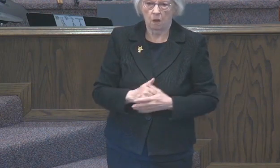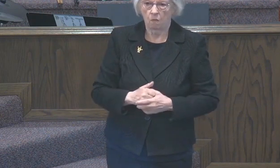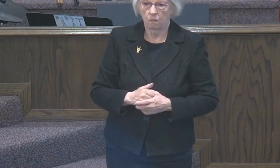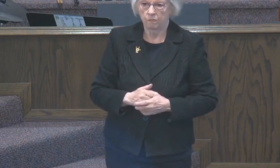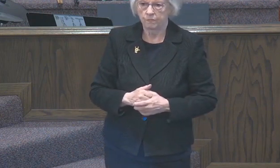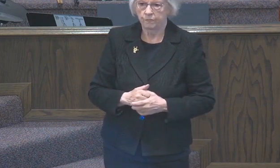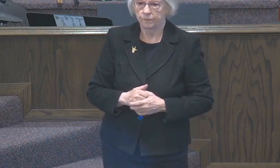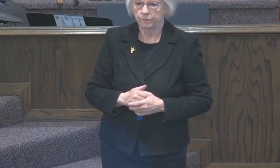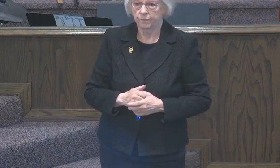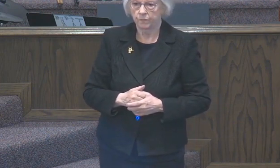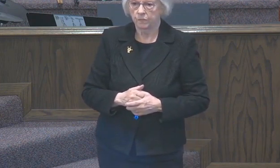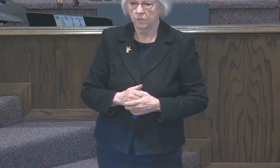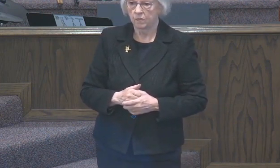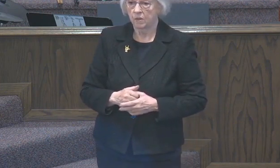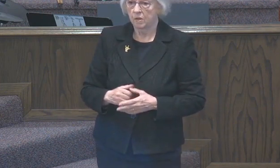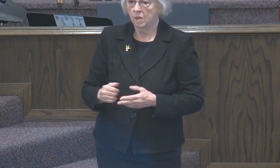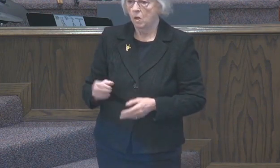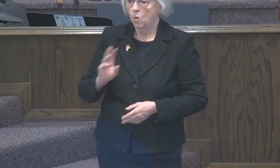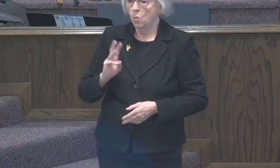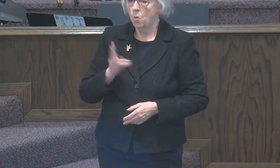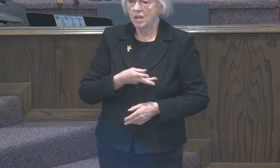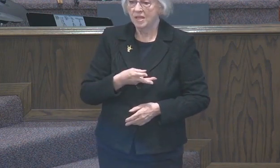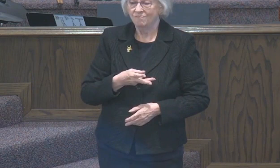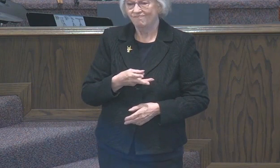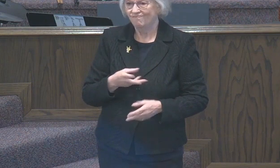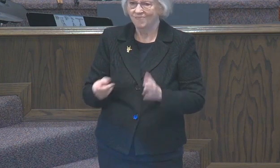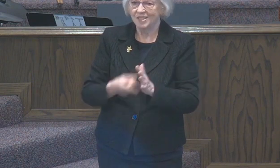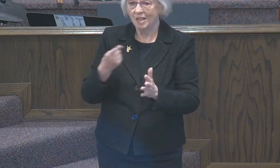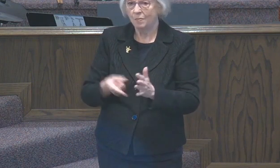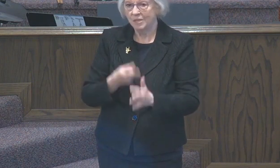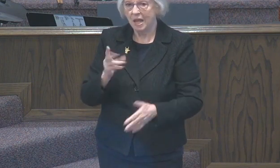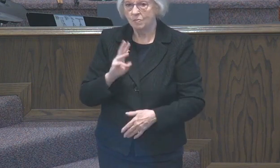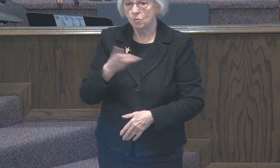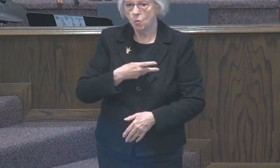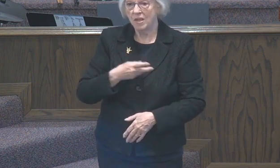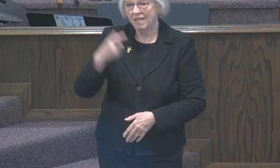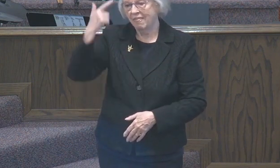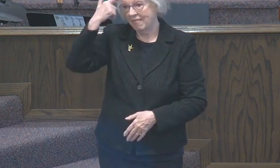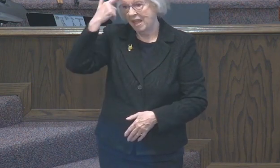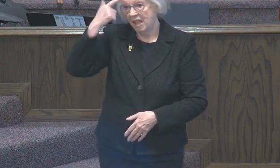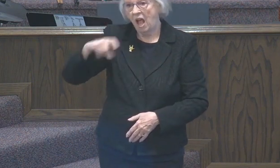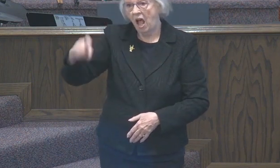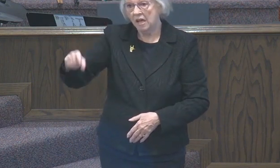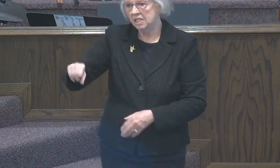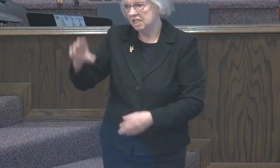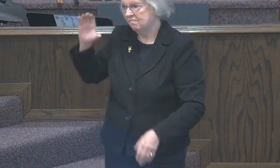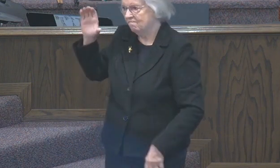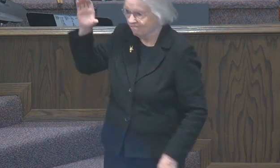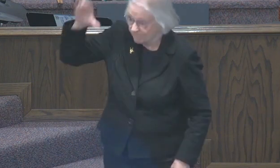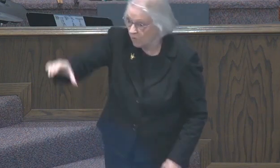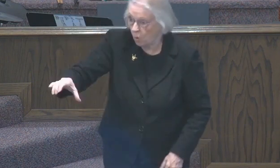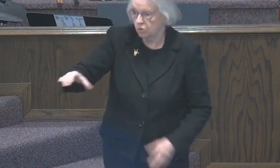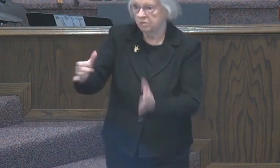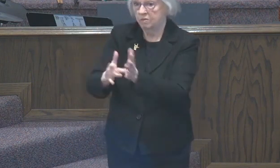And many of us feel like that's what we need to do, that I need to defend Jesus to the bitter end. Well, let me just give you a little